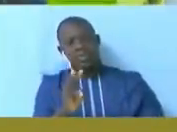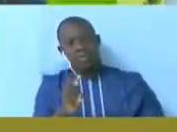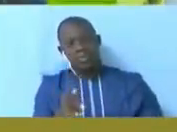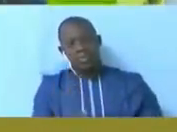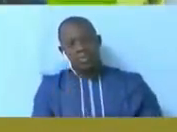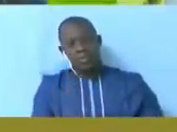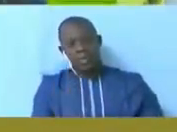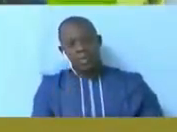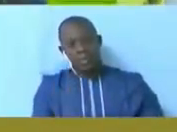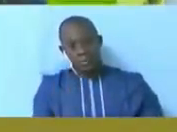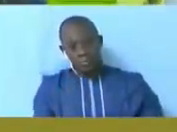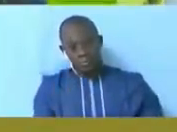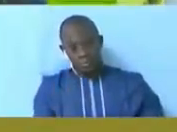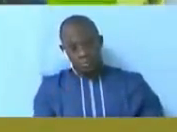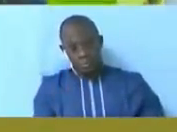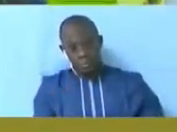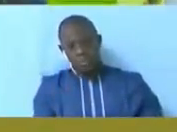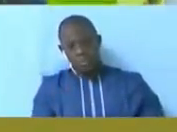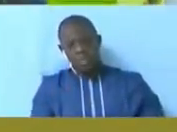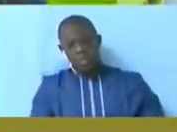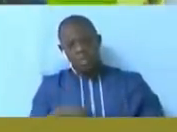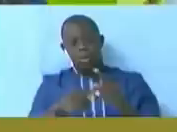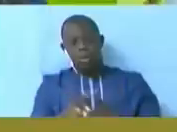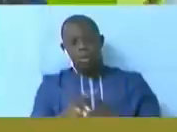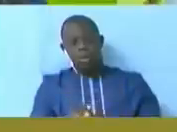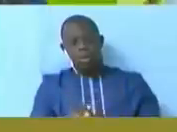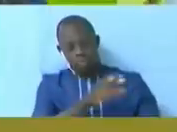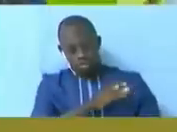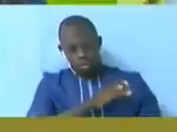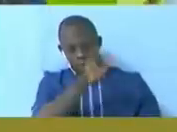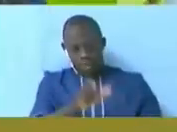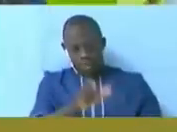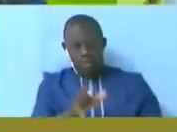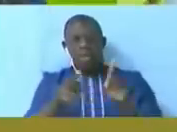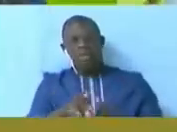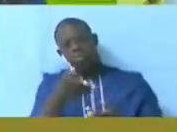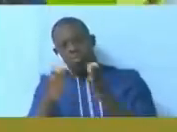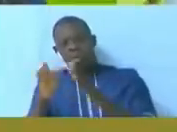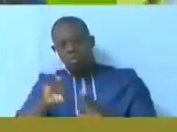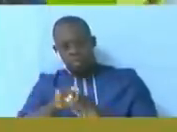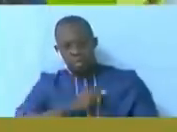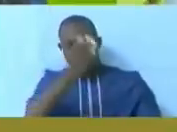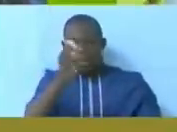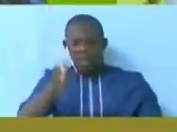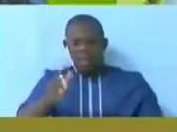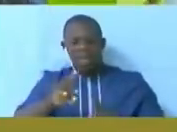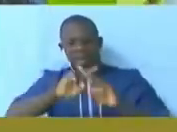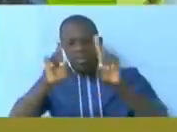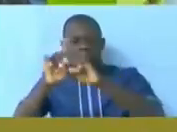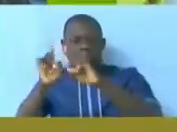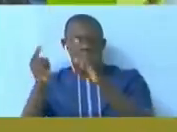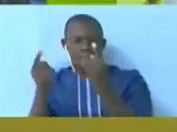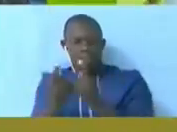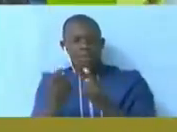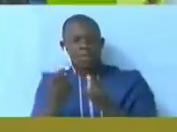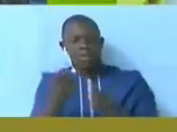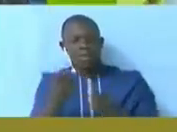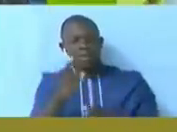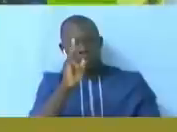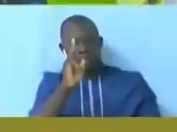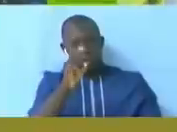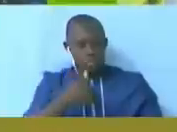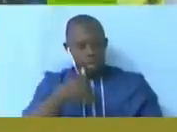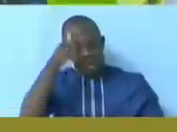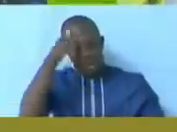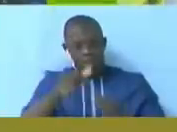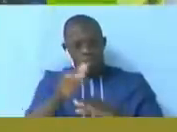the infraction of their rights, and so on. But I remember I was talking to Dr. Sise